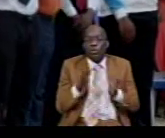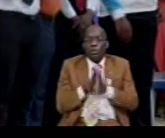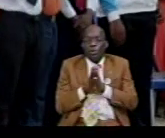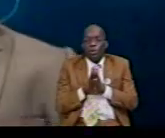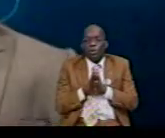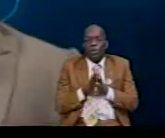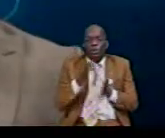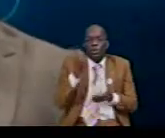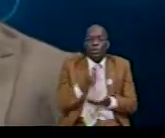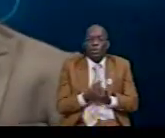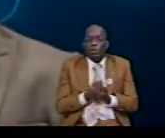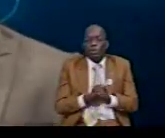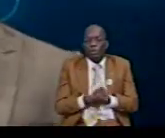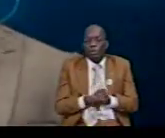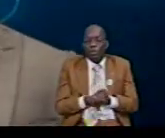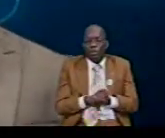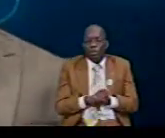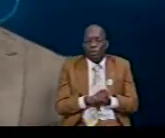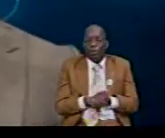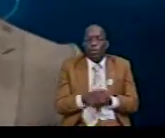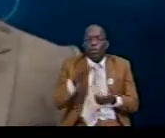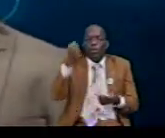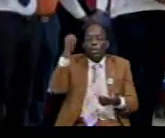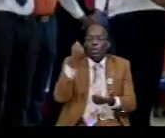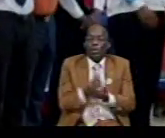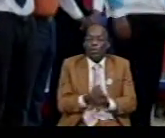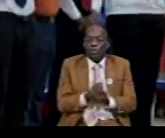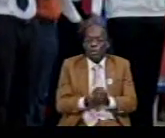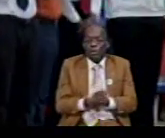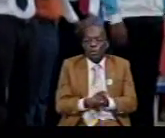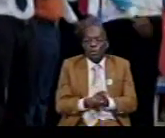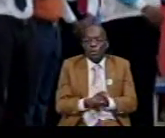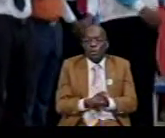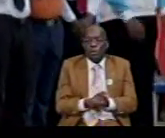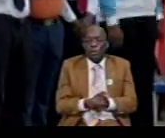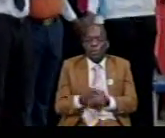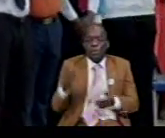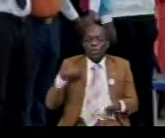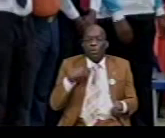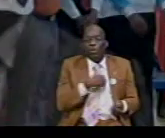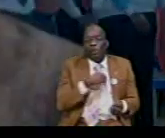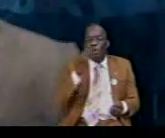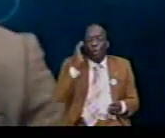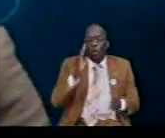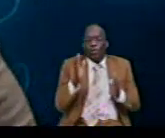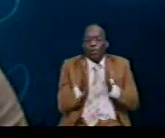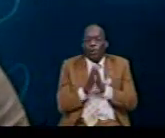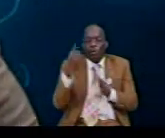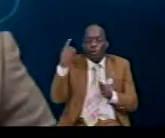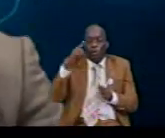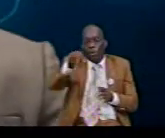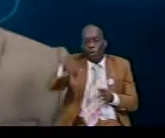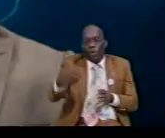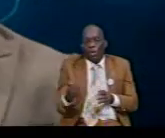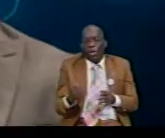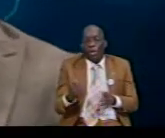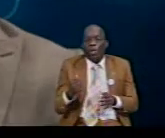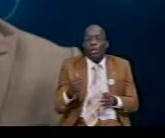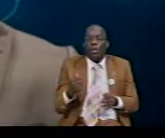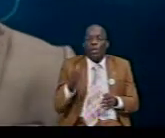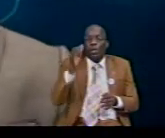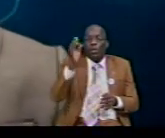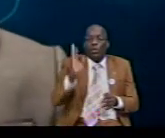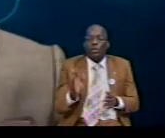Amen. Resounding amen. Now we're going to pray for the other ministers. The ministers that are working with